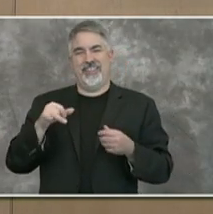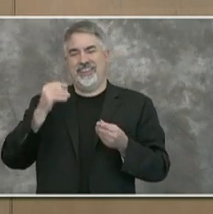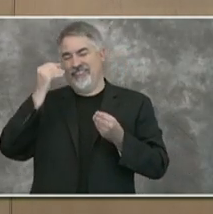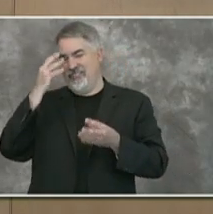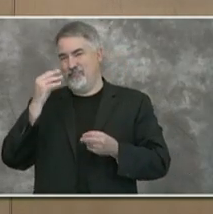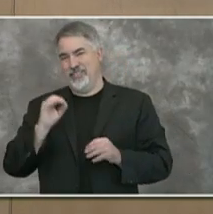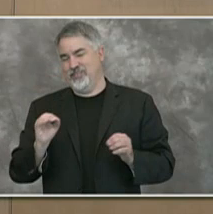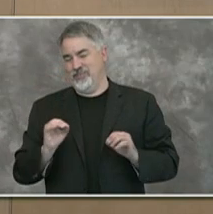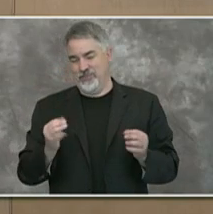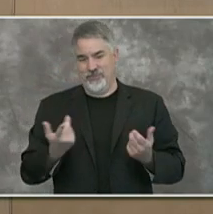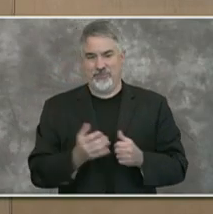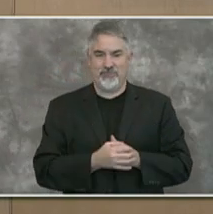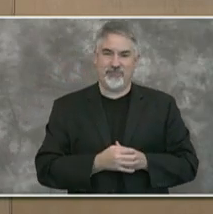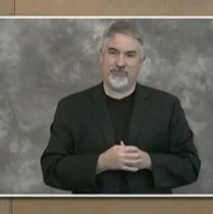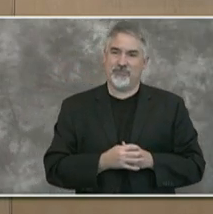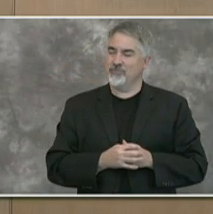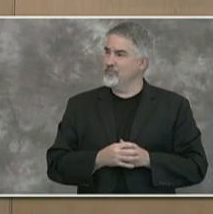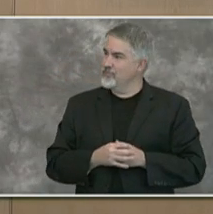available.